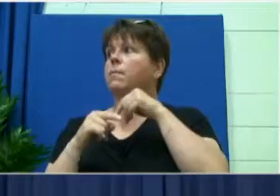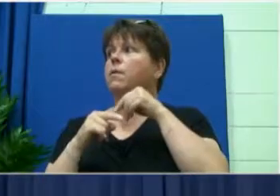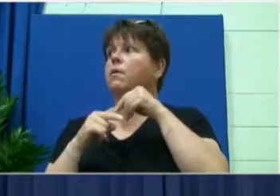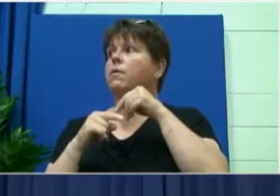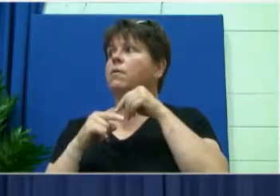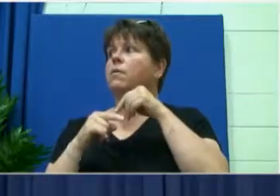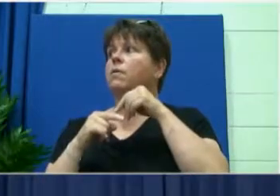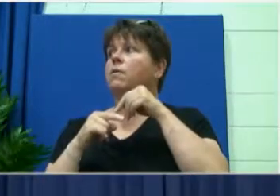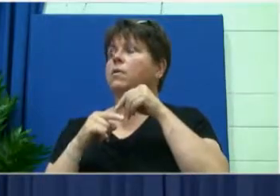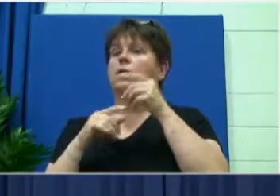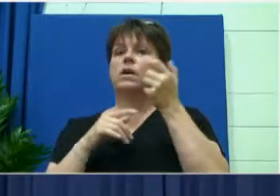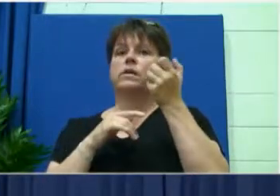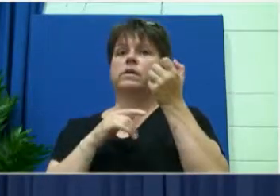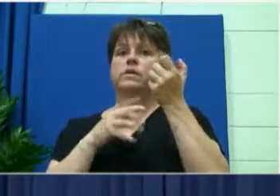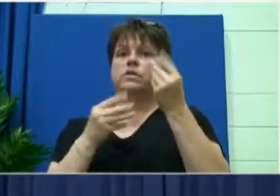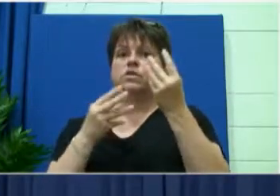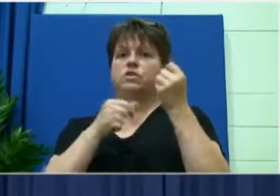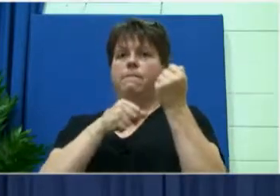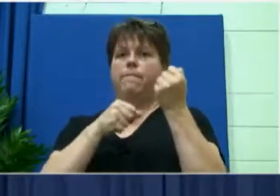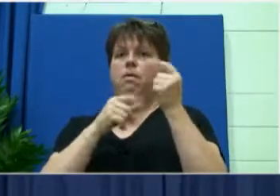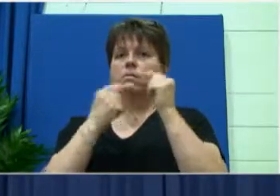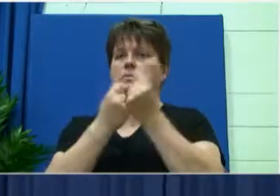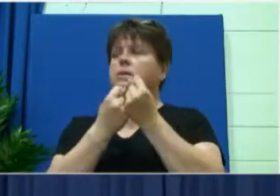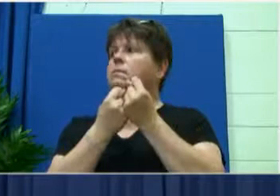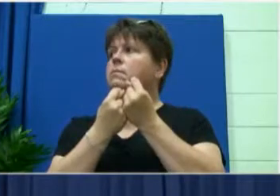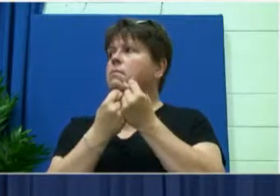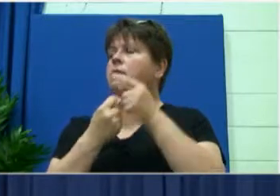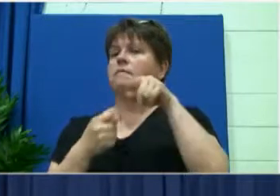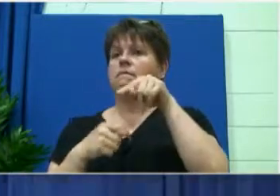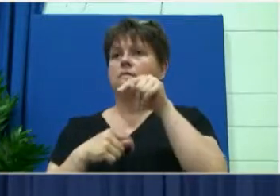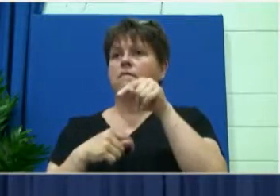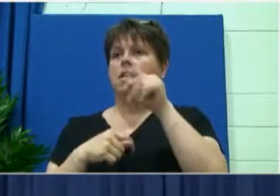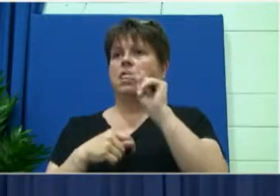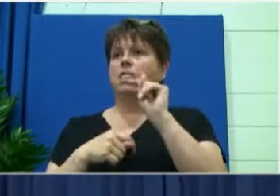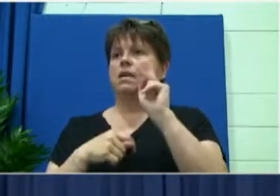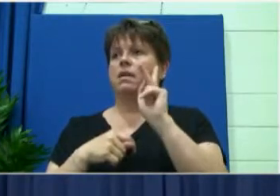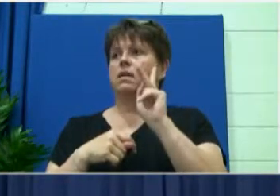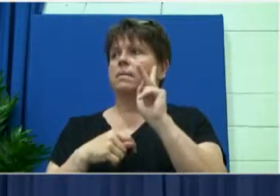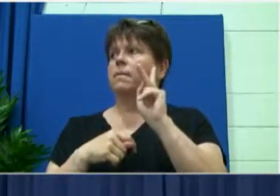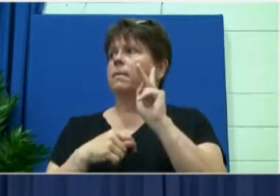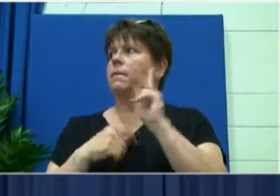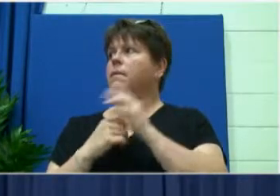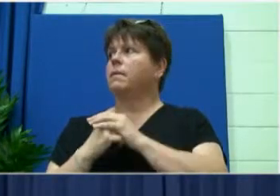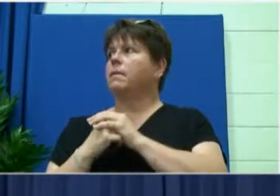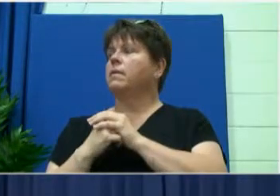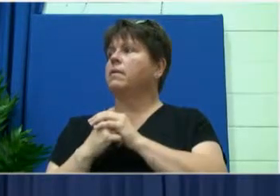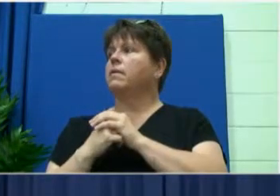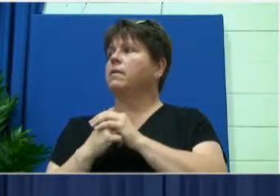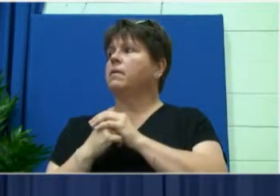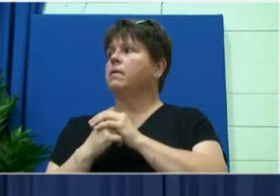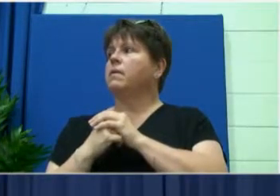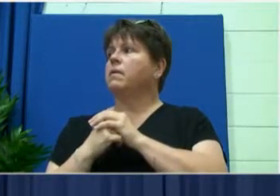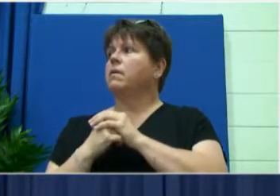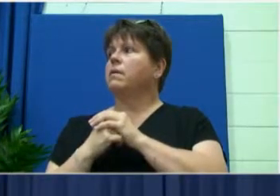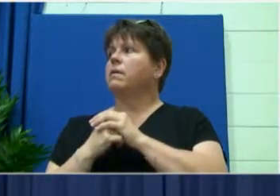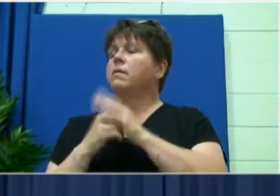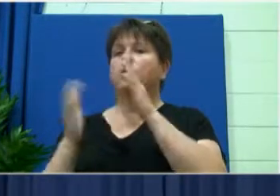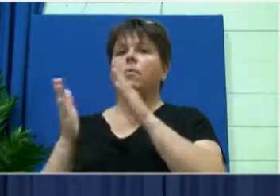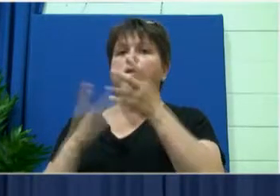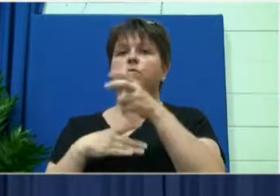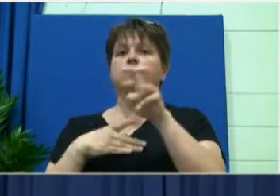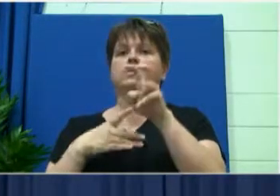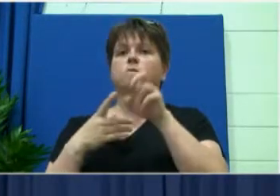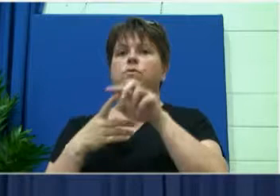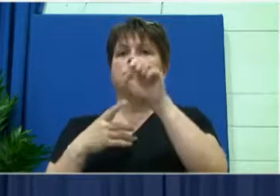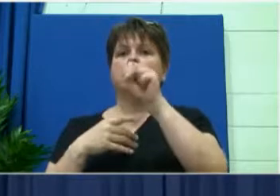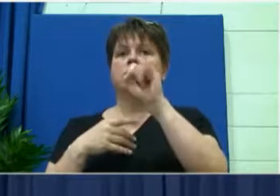Blue Angel softball team. She was also in Phi Theta Kappa and Fellowship of Christian Athletes. She plans to transfer